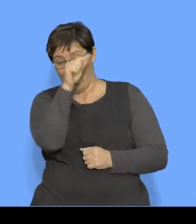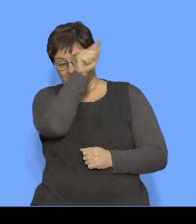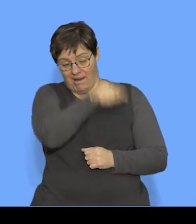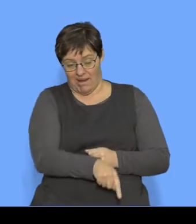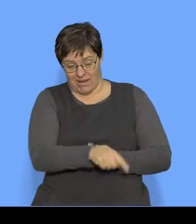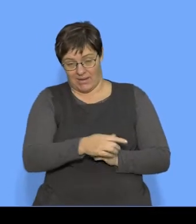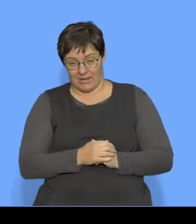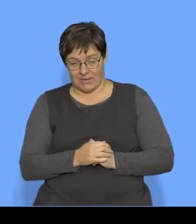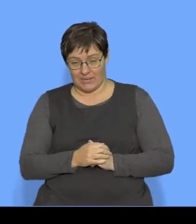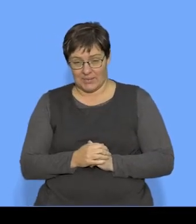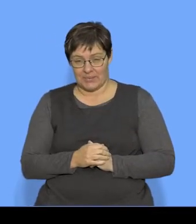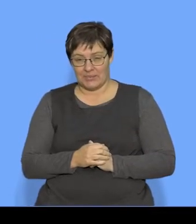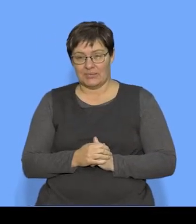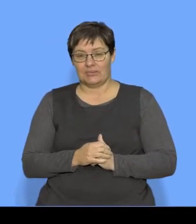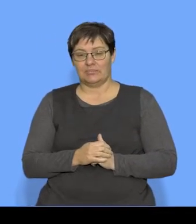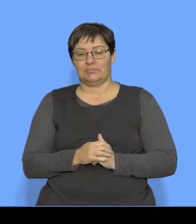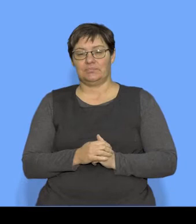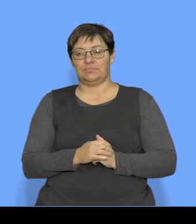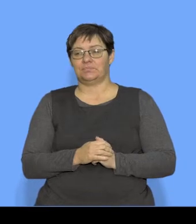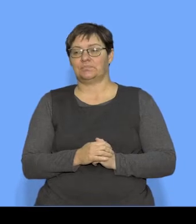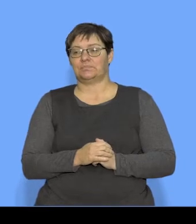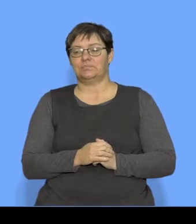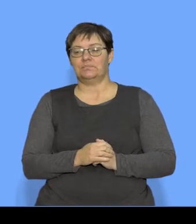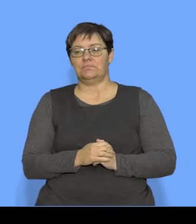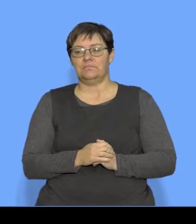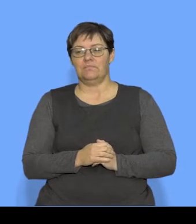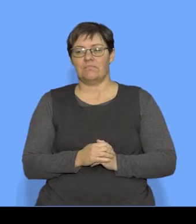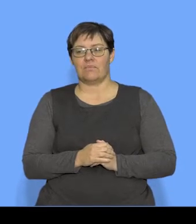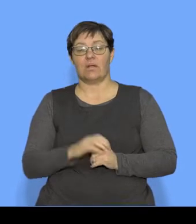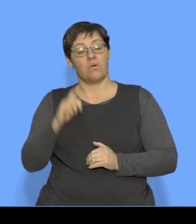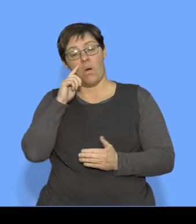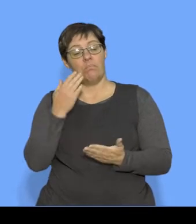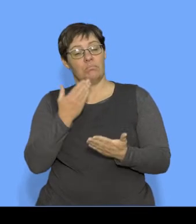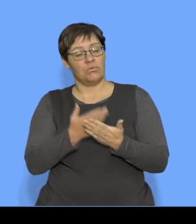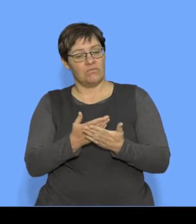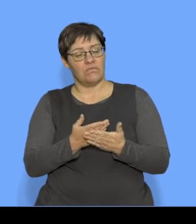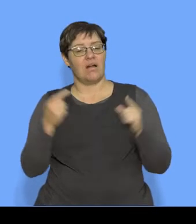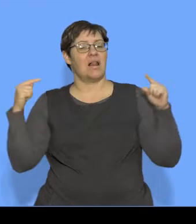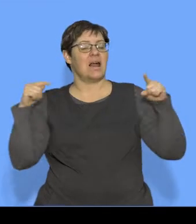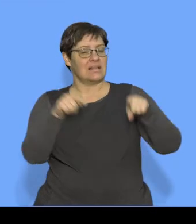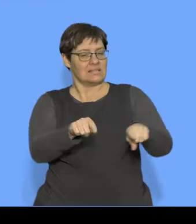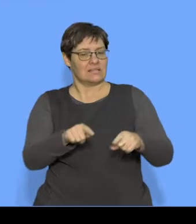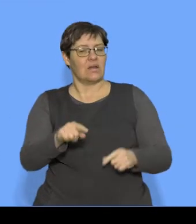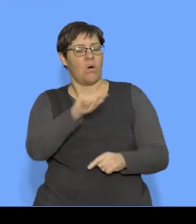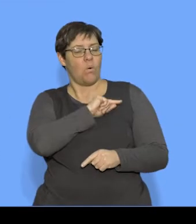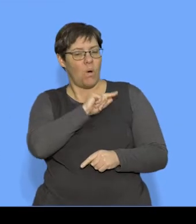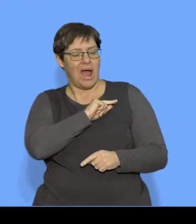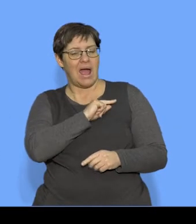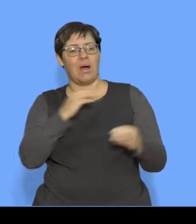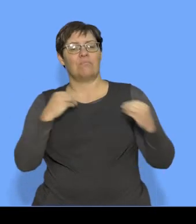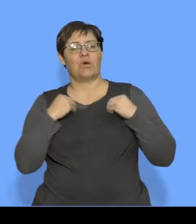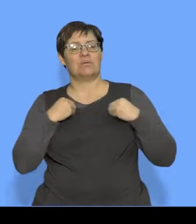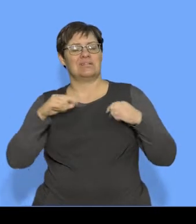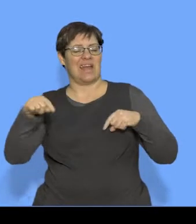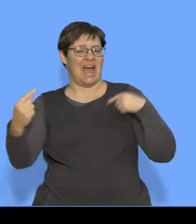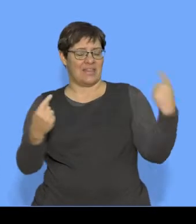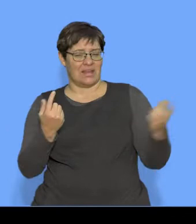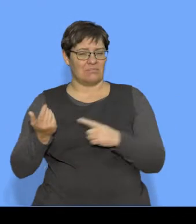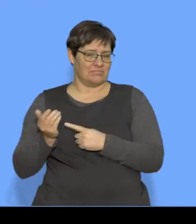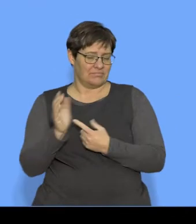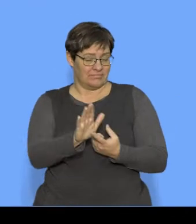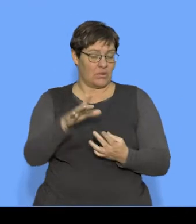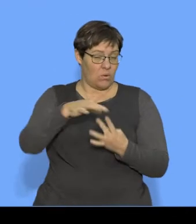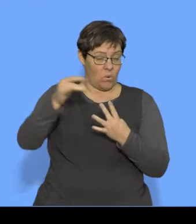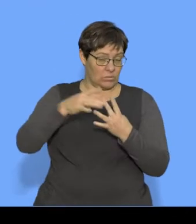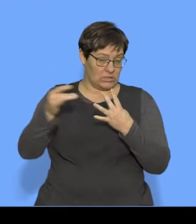these options that I've given you here. Now, when you are proving parallel lines, because that's one of the other properties I gave you